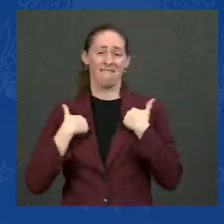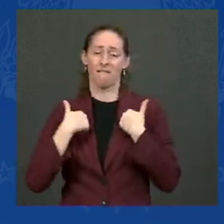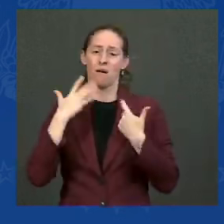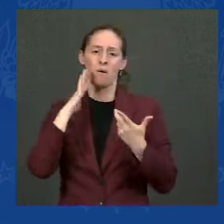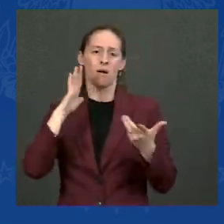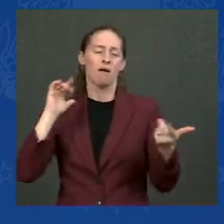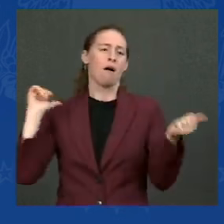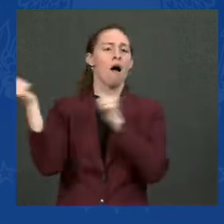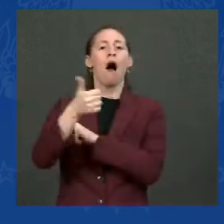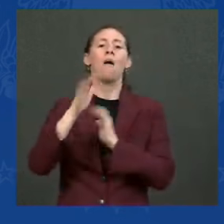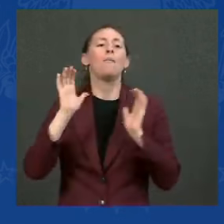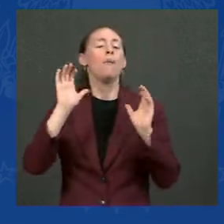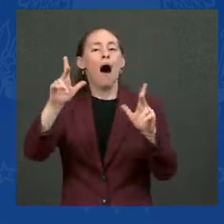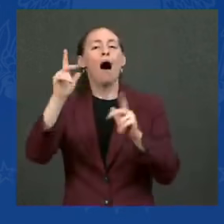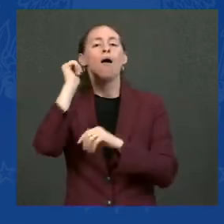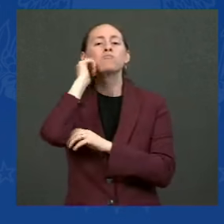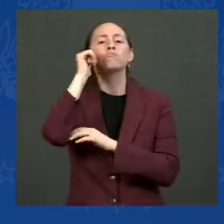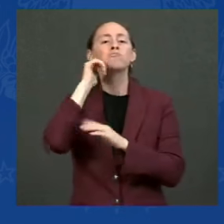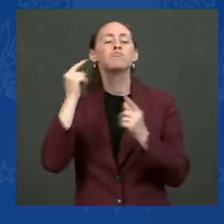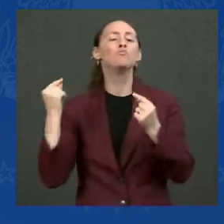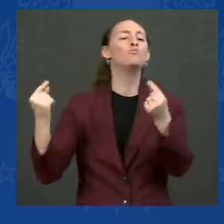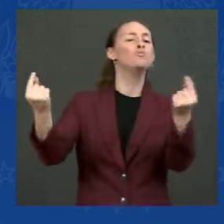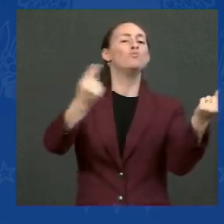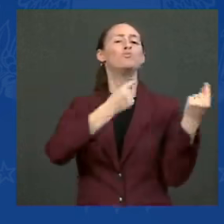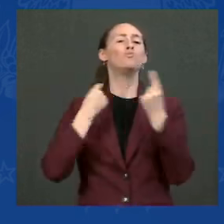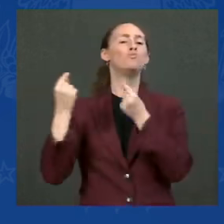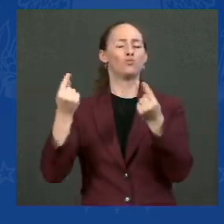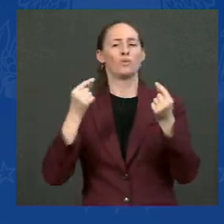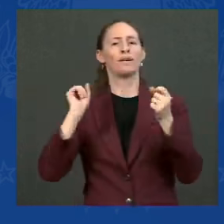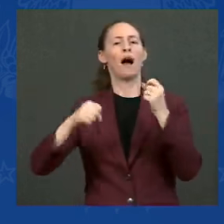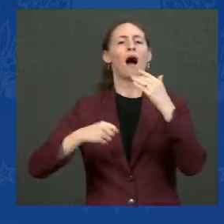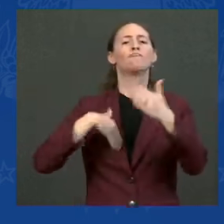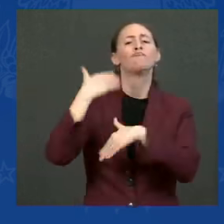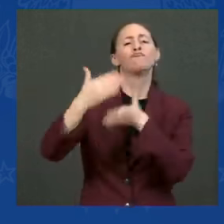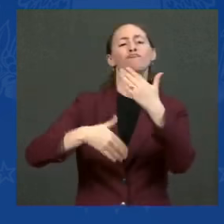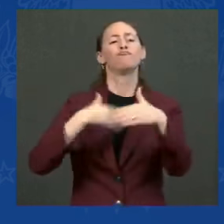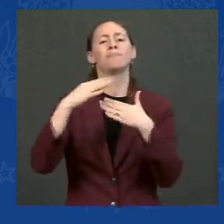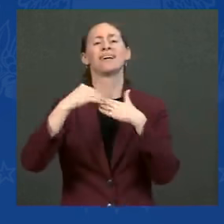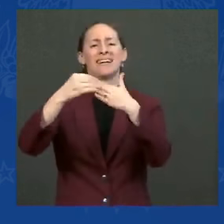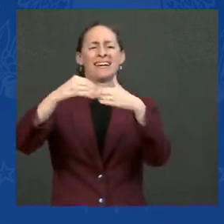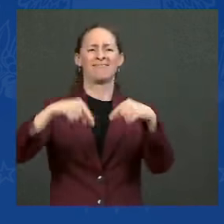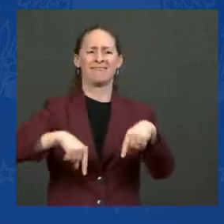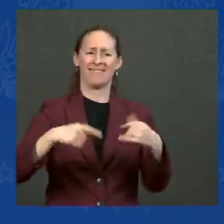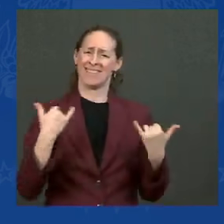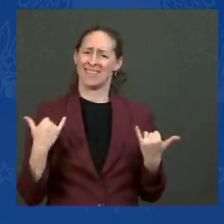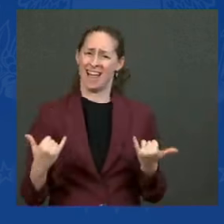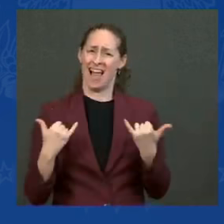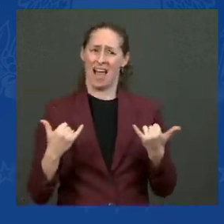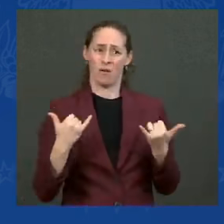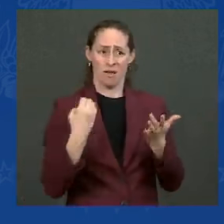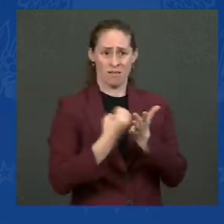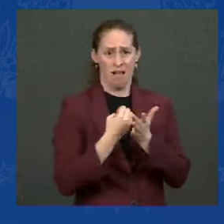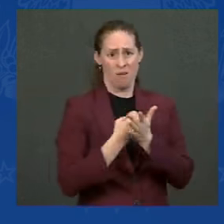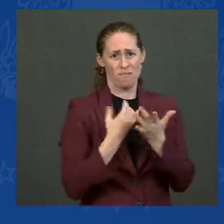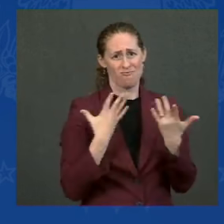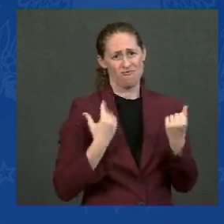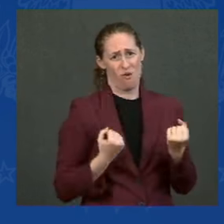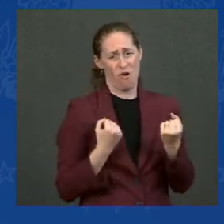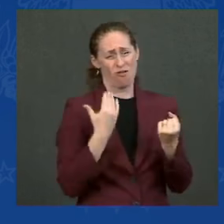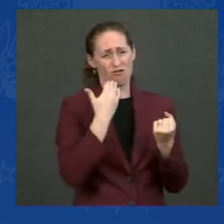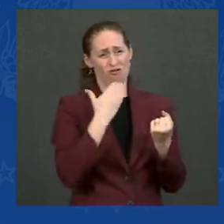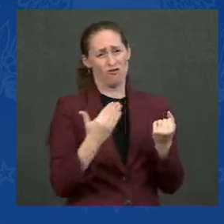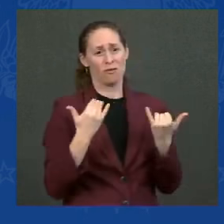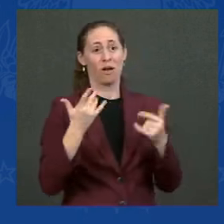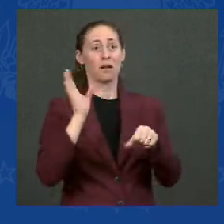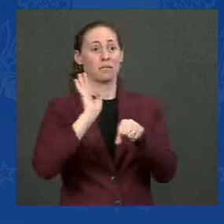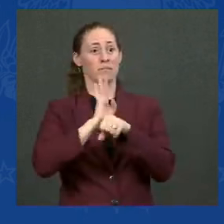We're in a position to leap forward in a way that we haven't for a long, long time economically. Businesses have more power than ever before